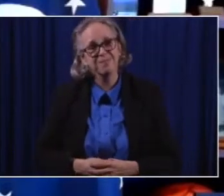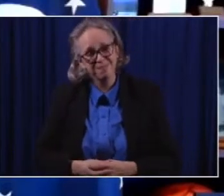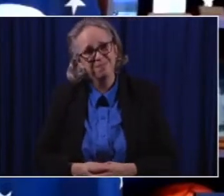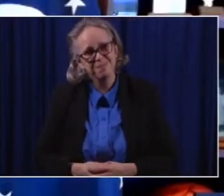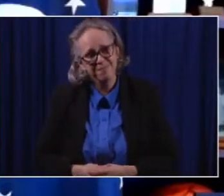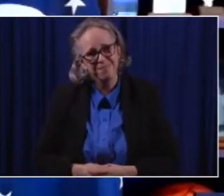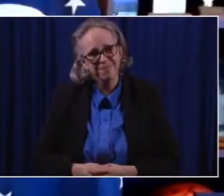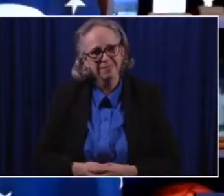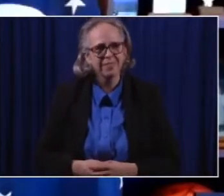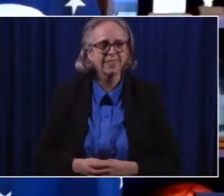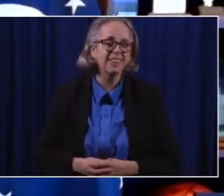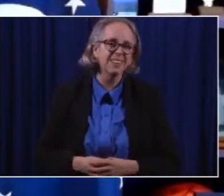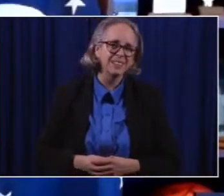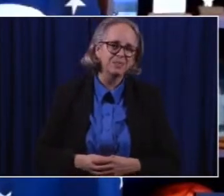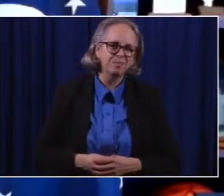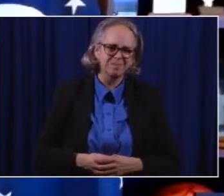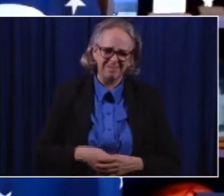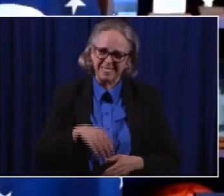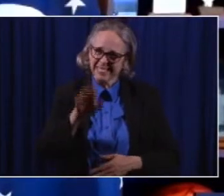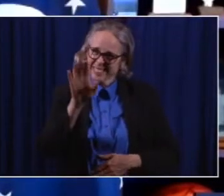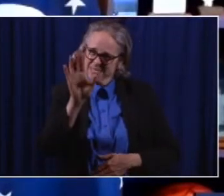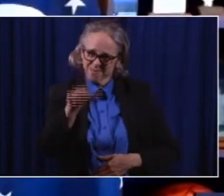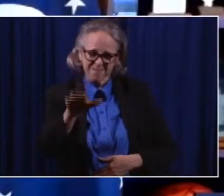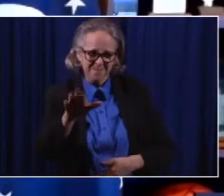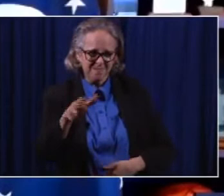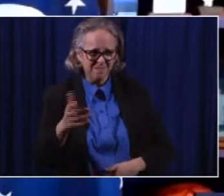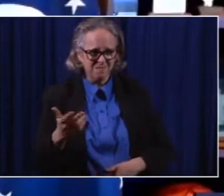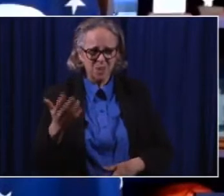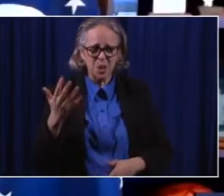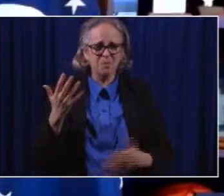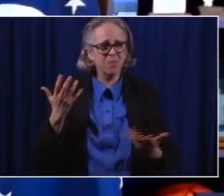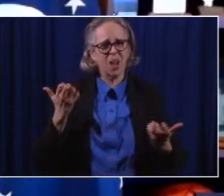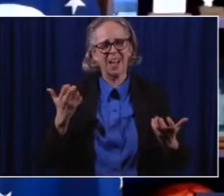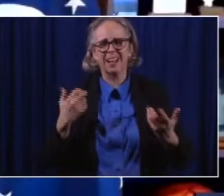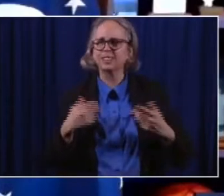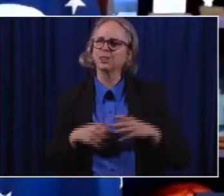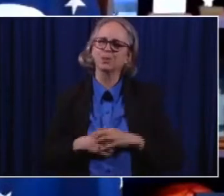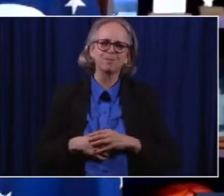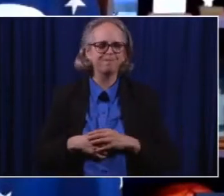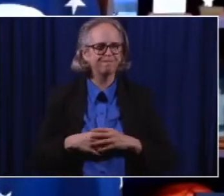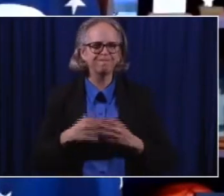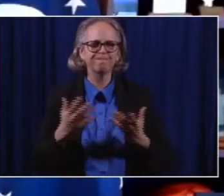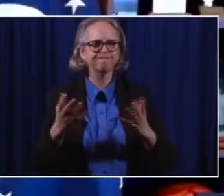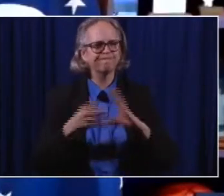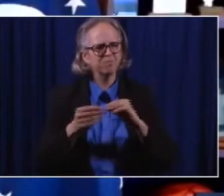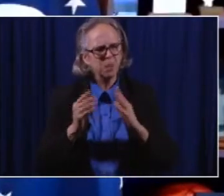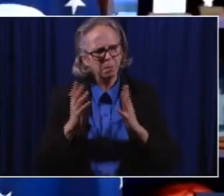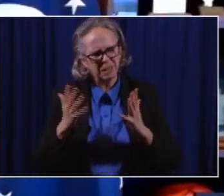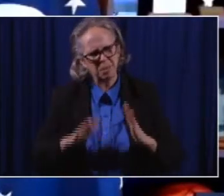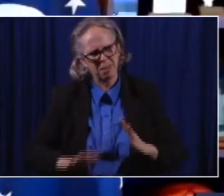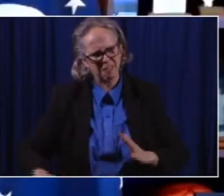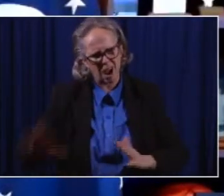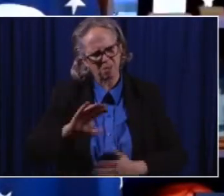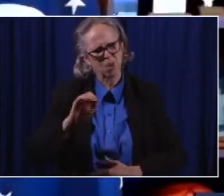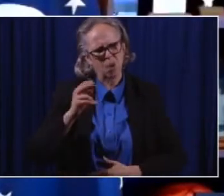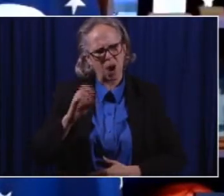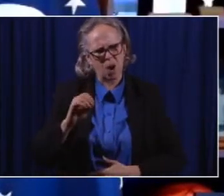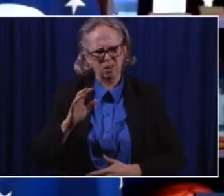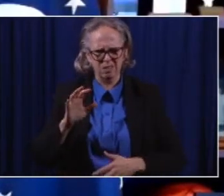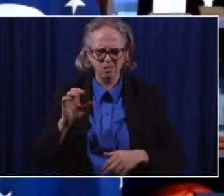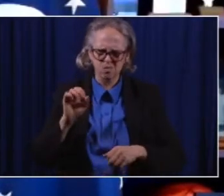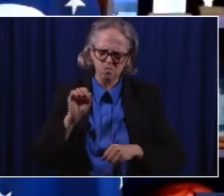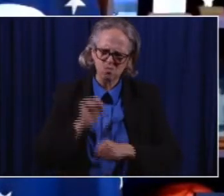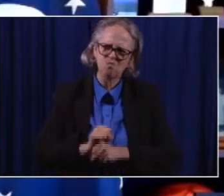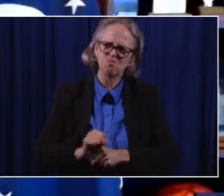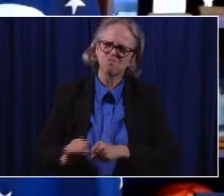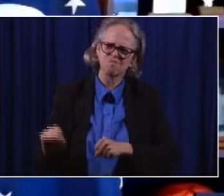across the state who's sacrificing and working hard. As of late, healthcare workers, we know how challenging your jobs are,